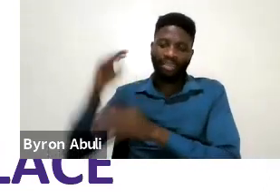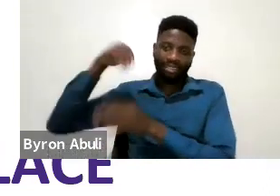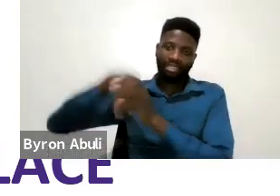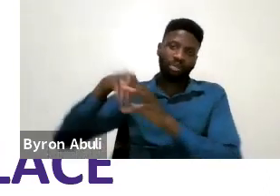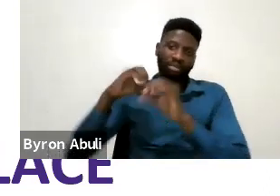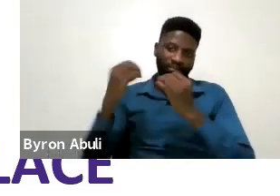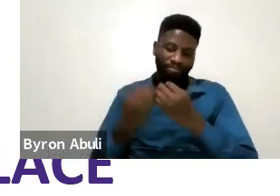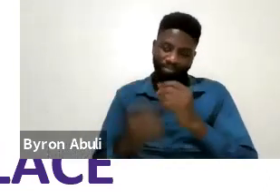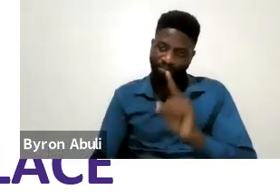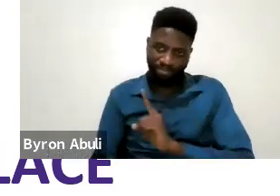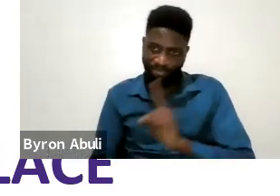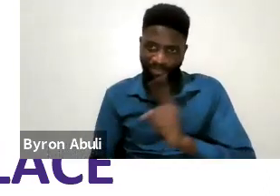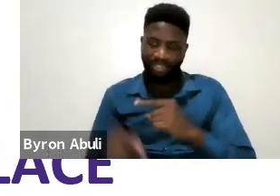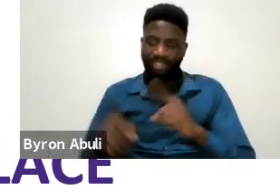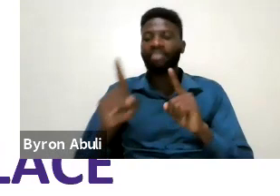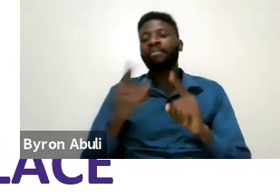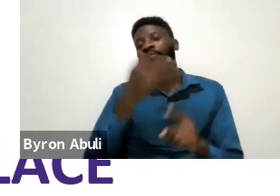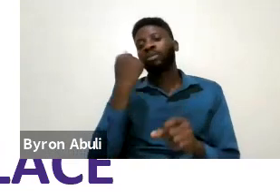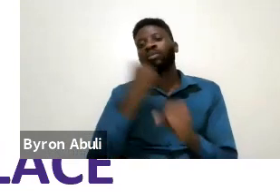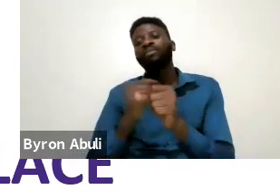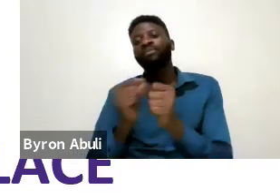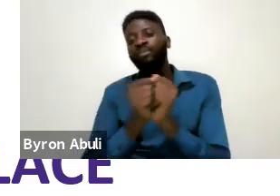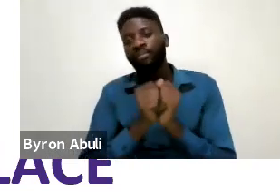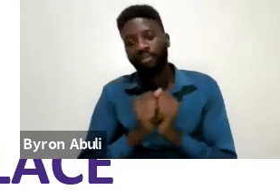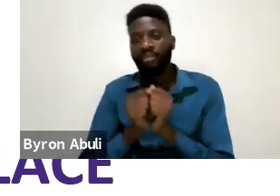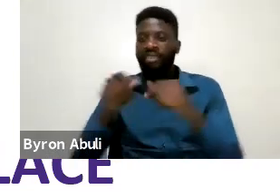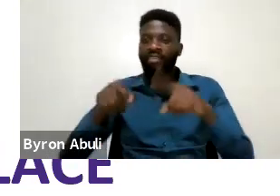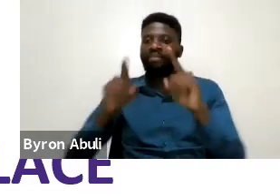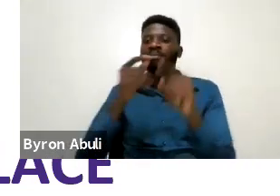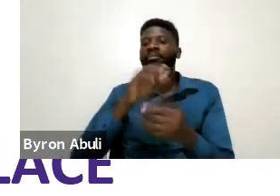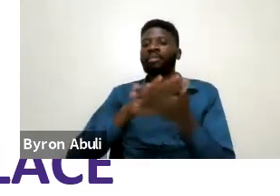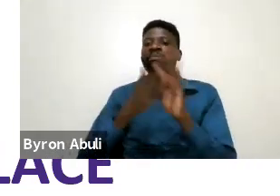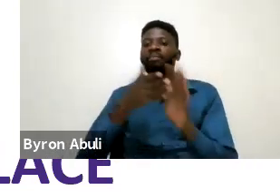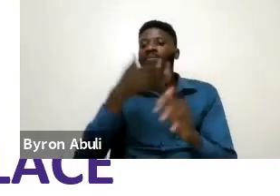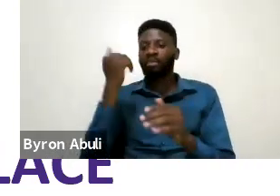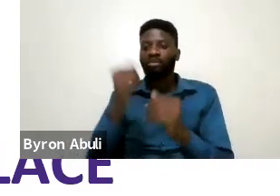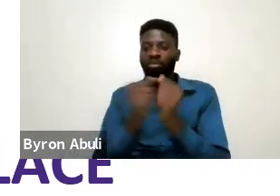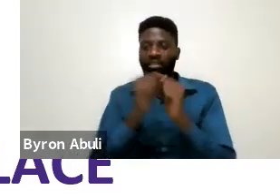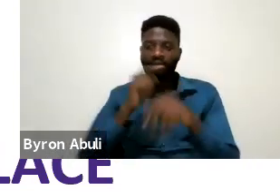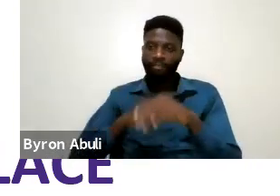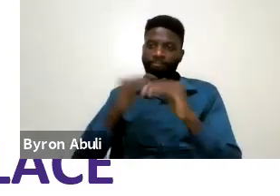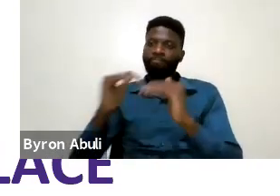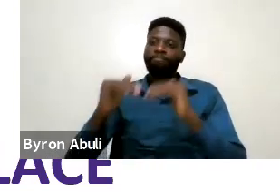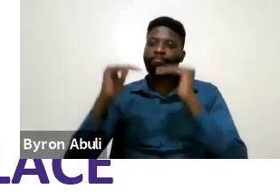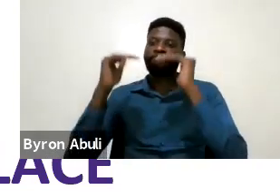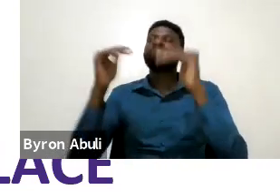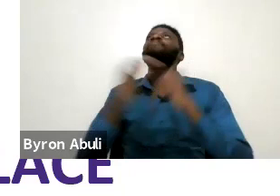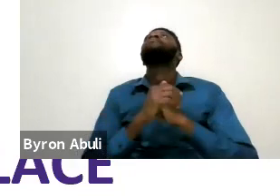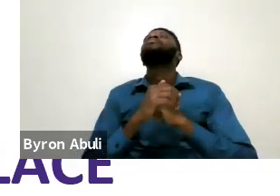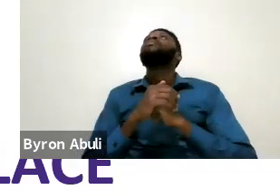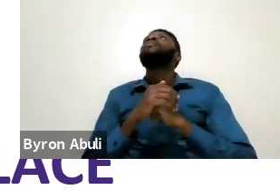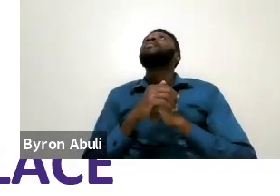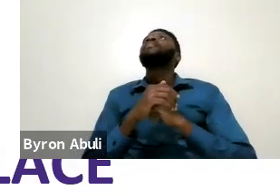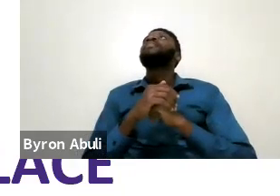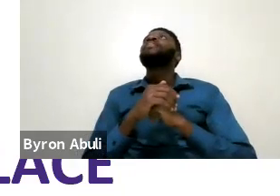I think you should just be able to work together, better yourselves together as you move up. Then trust